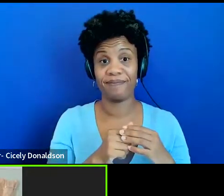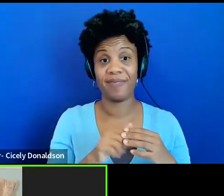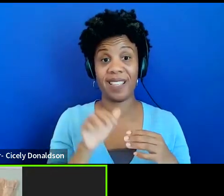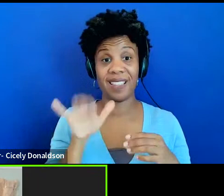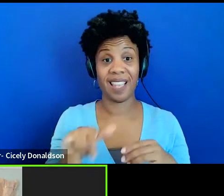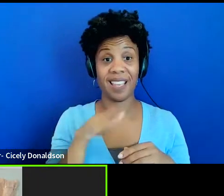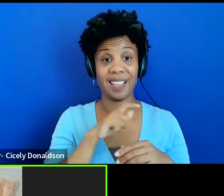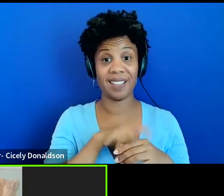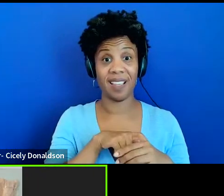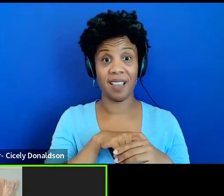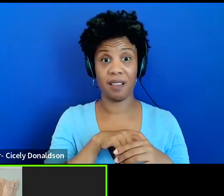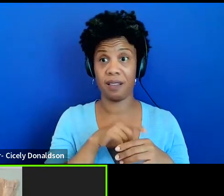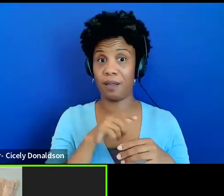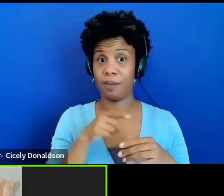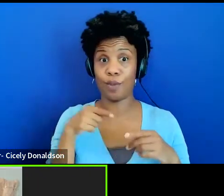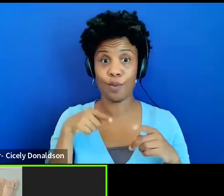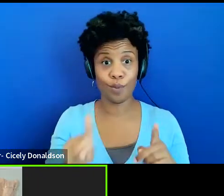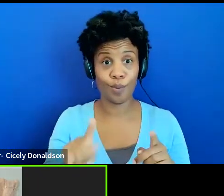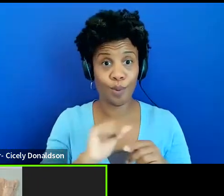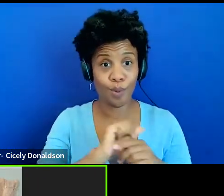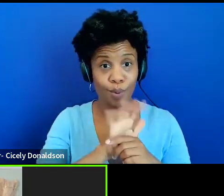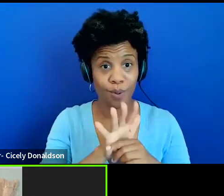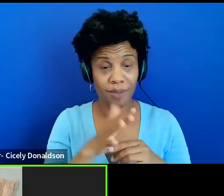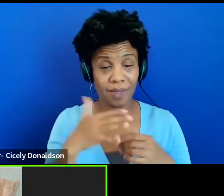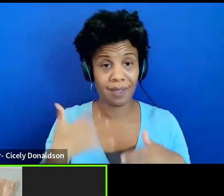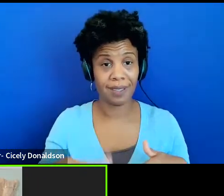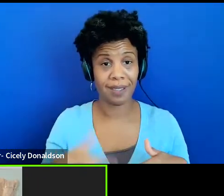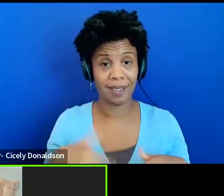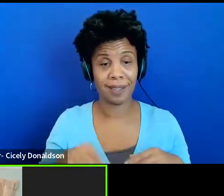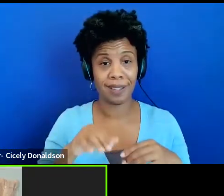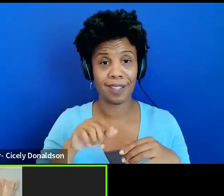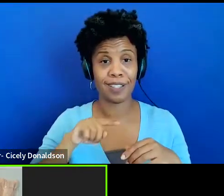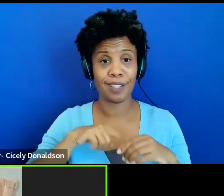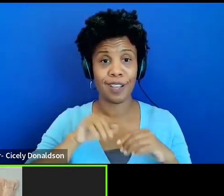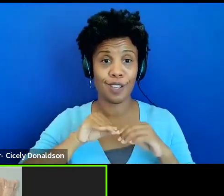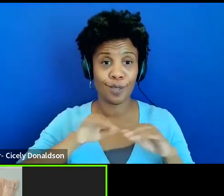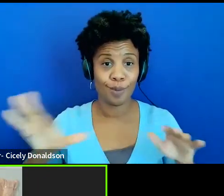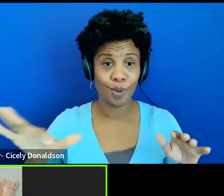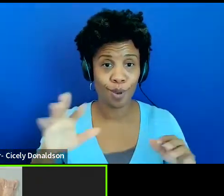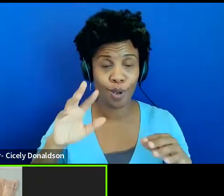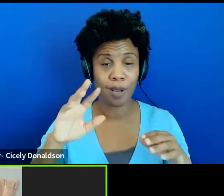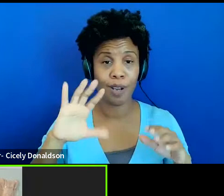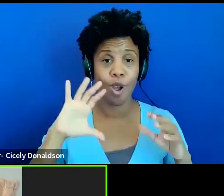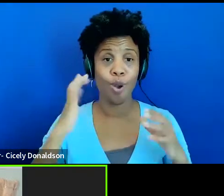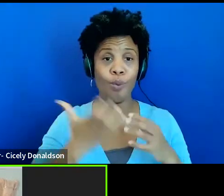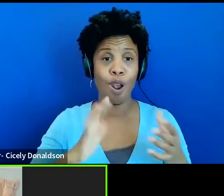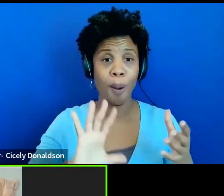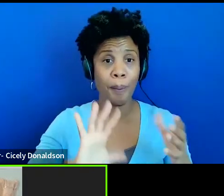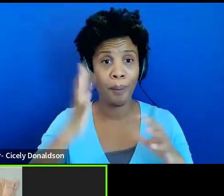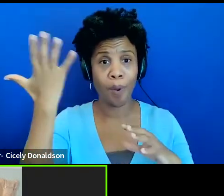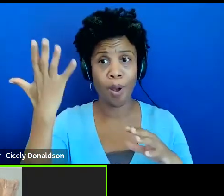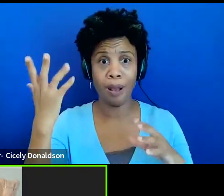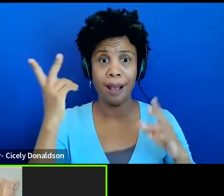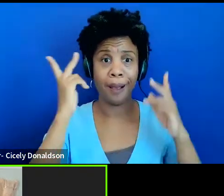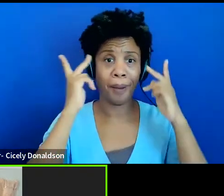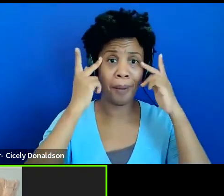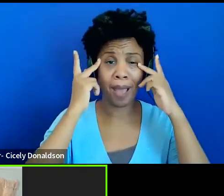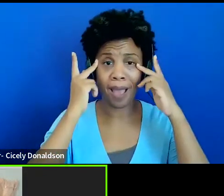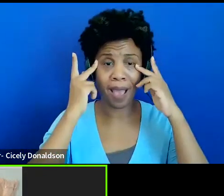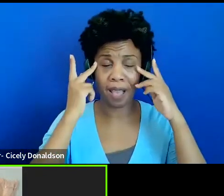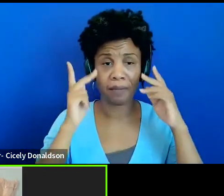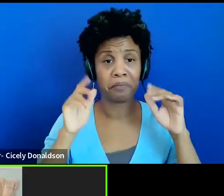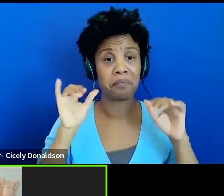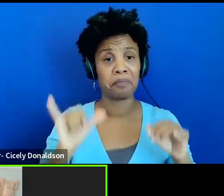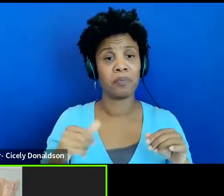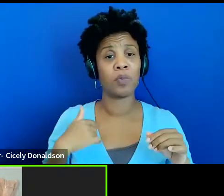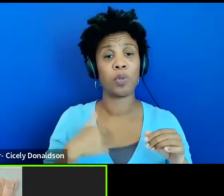of COVID, in the beginning of COVID, when the world was in a more or less in a state of panic.